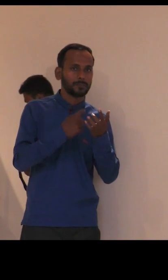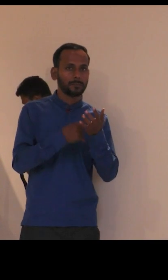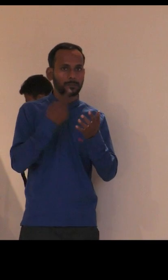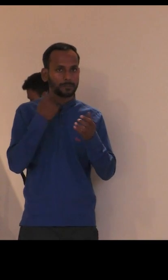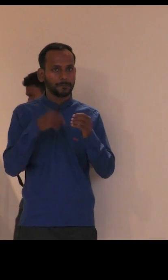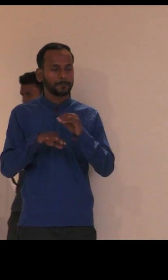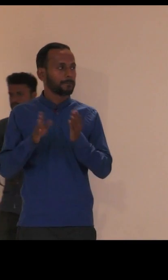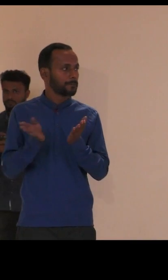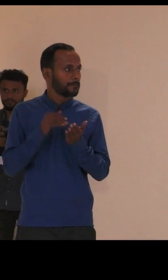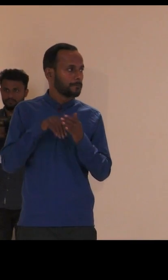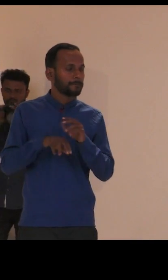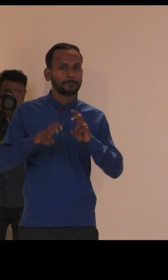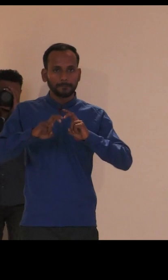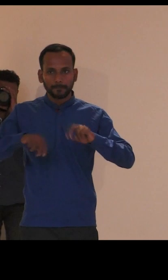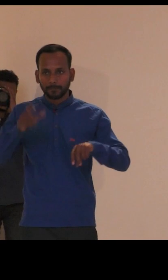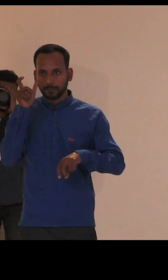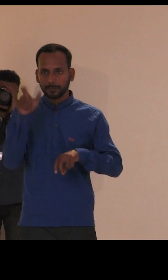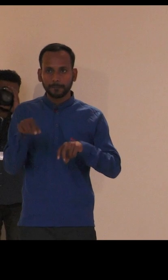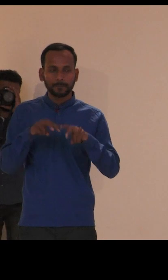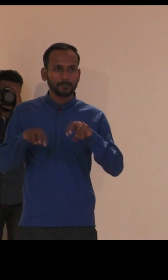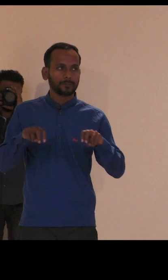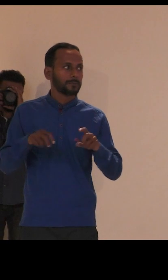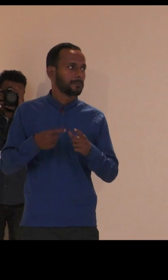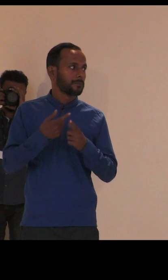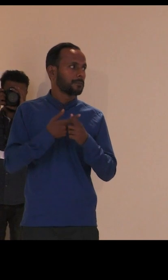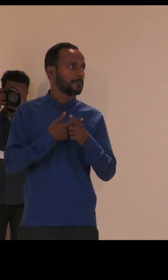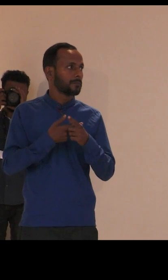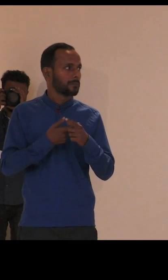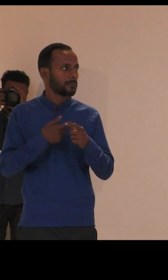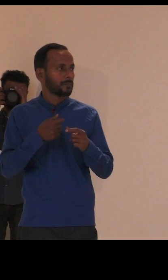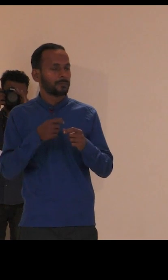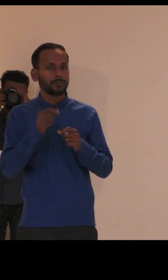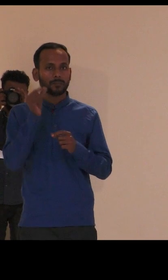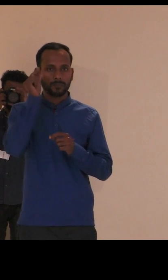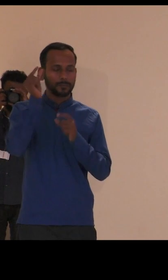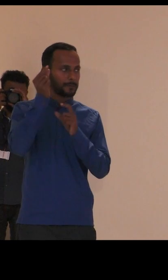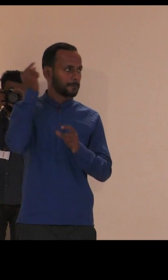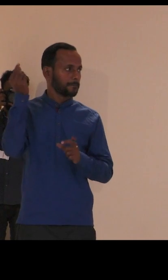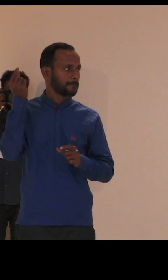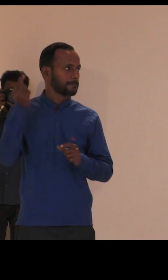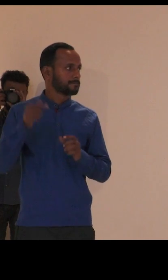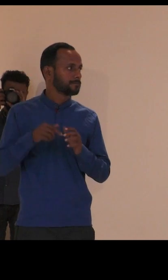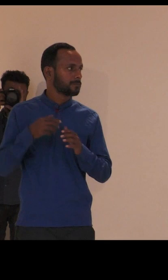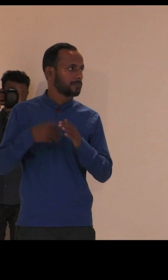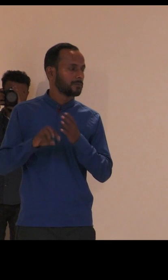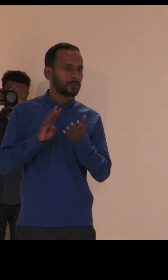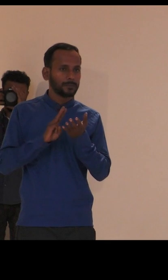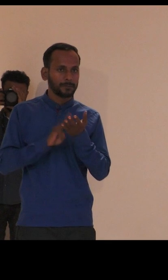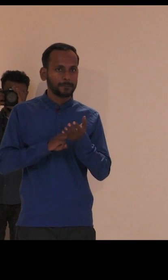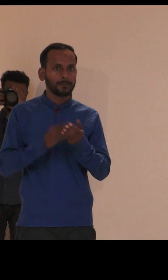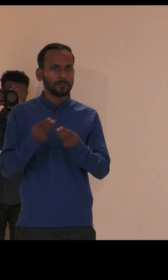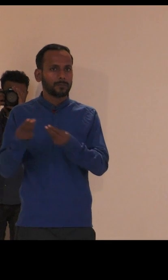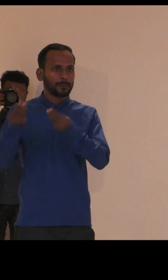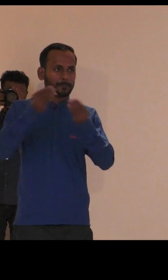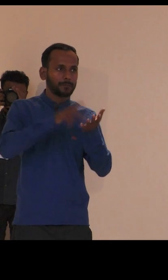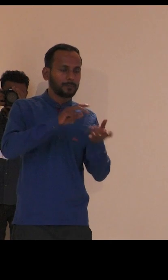She was a researcher at Jadavpur University, researching on the issue of migrants, and also an